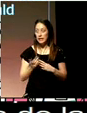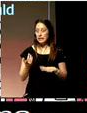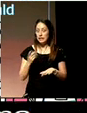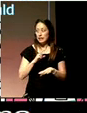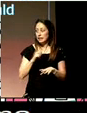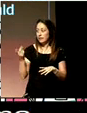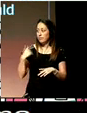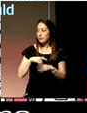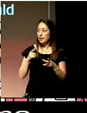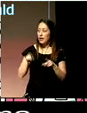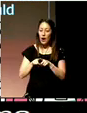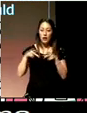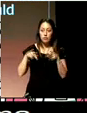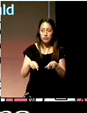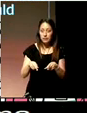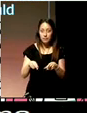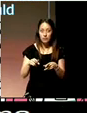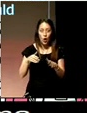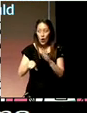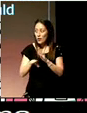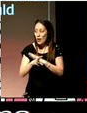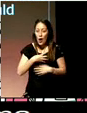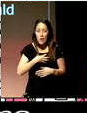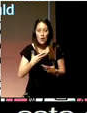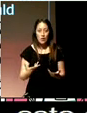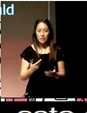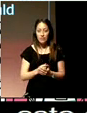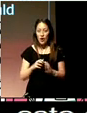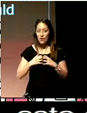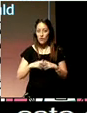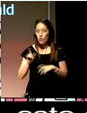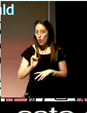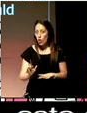Can anybody see why the slide won't move? It's not